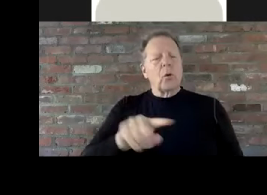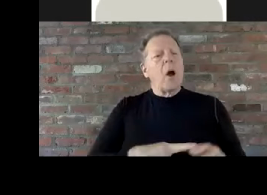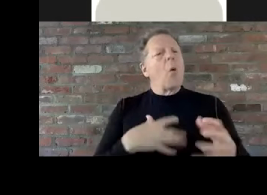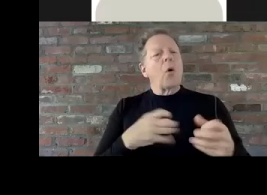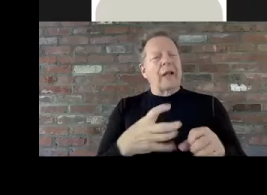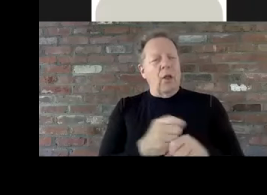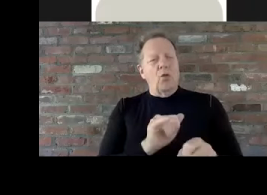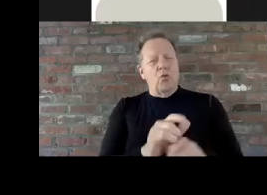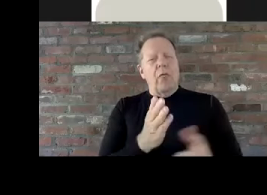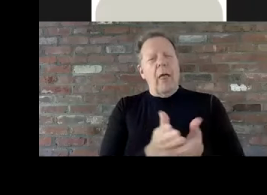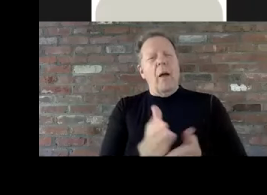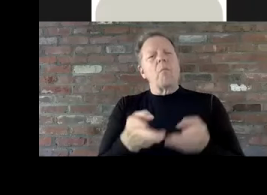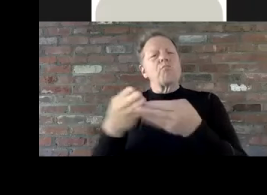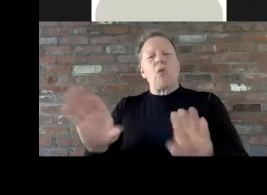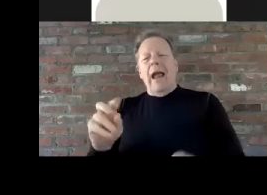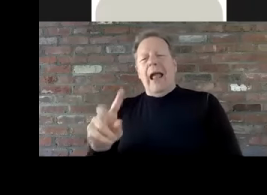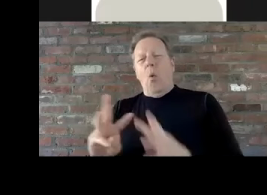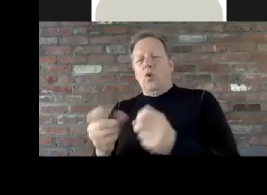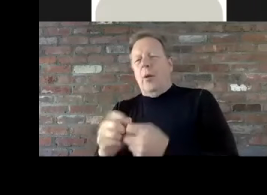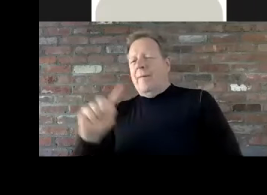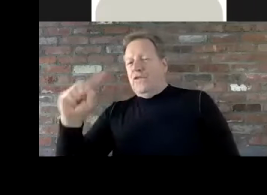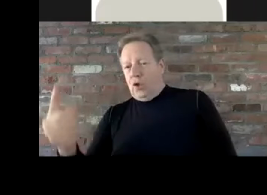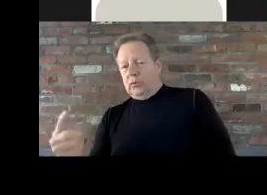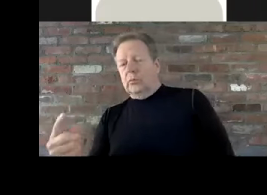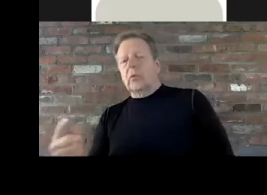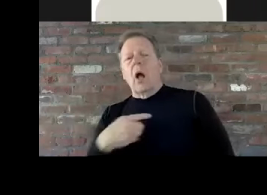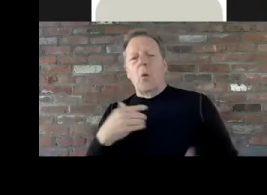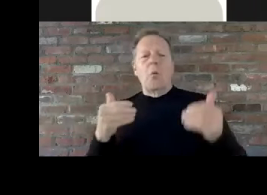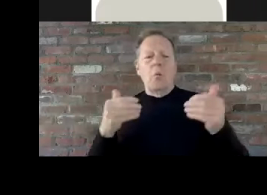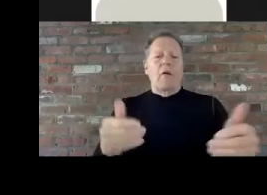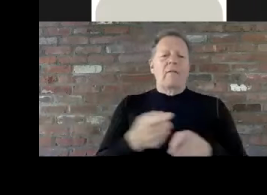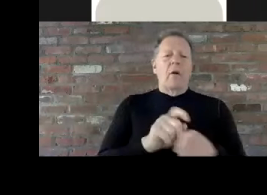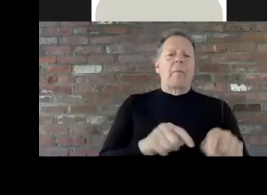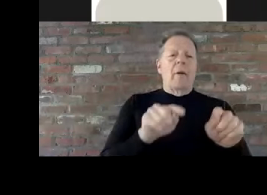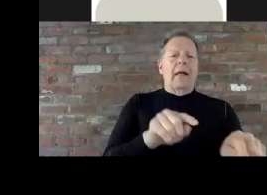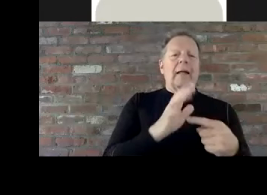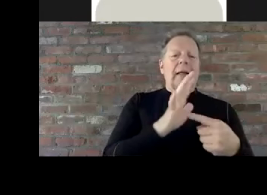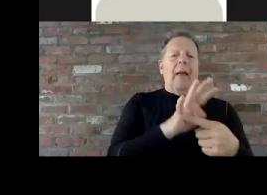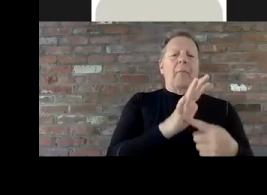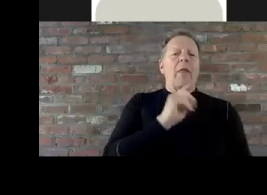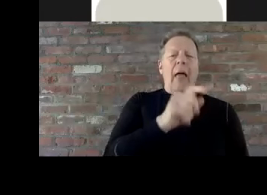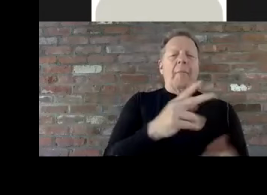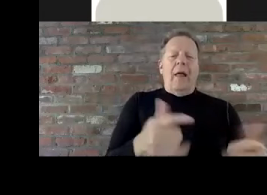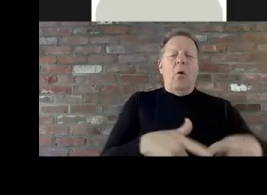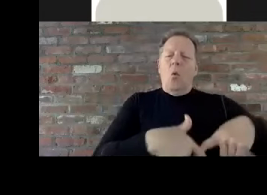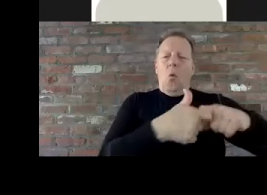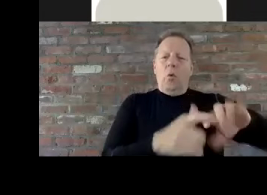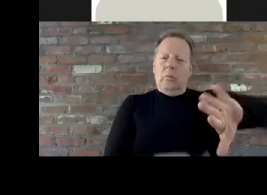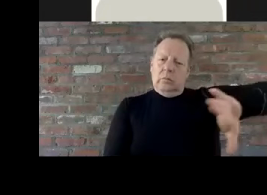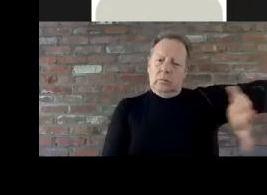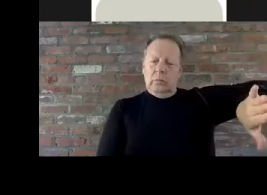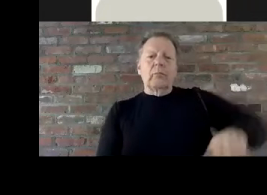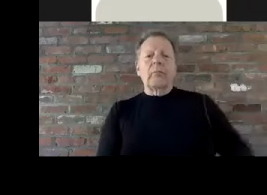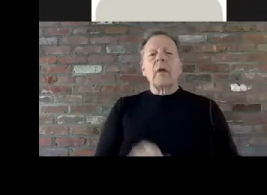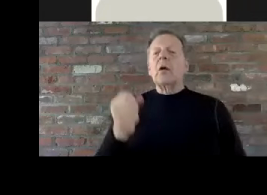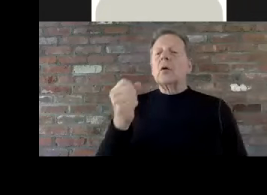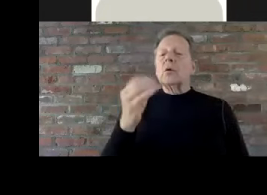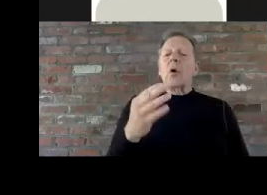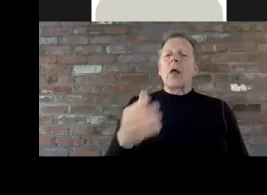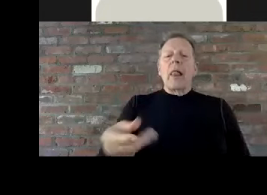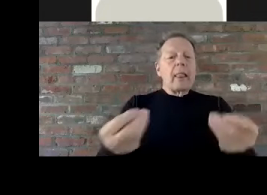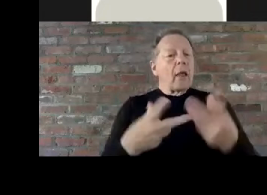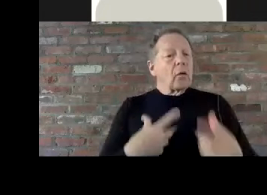the breakouts as soon as possible. So I'll move on from demoing the app for now. So let us